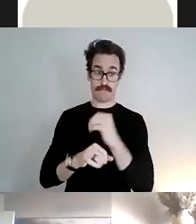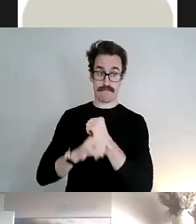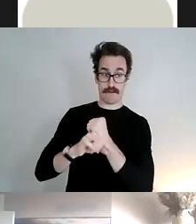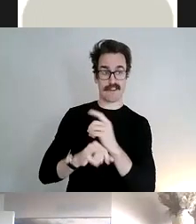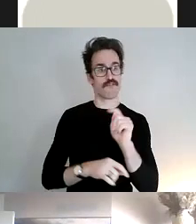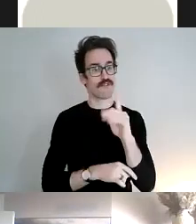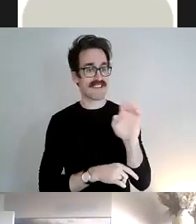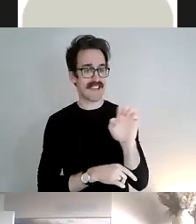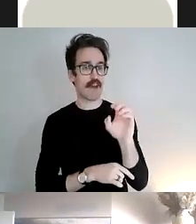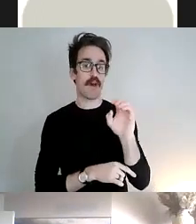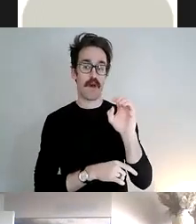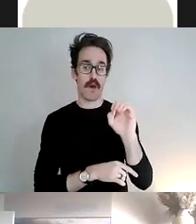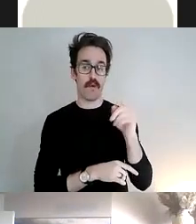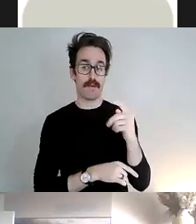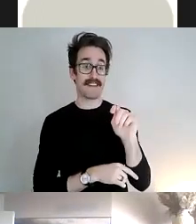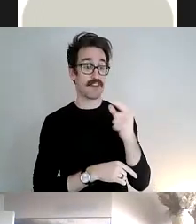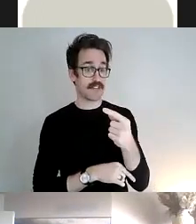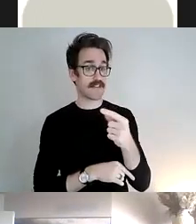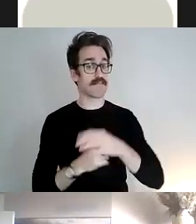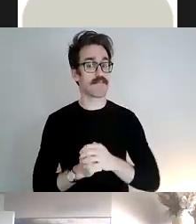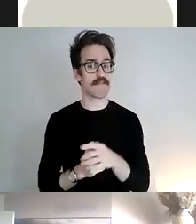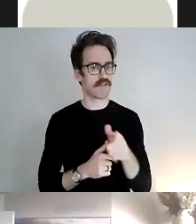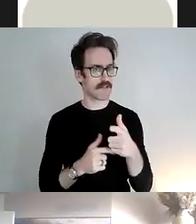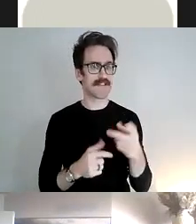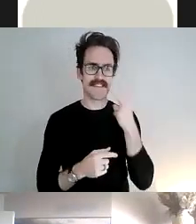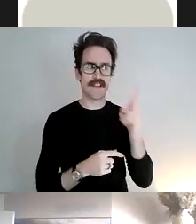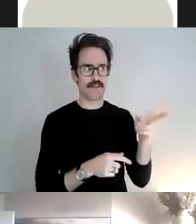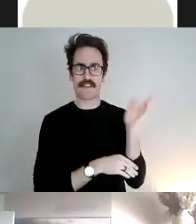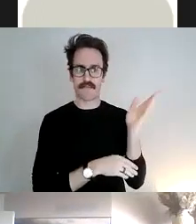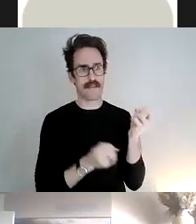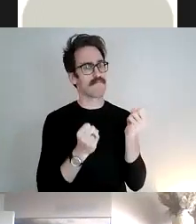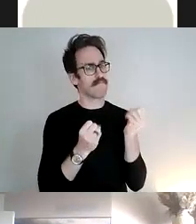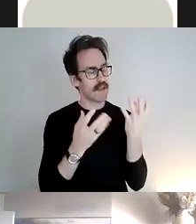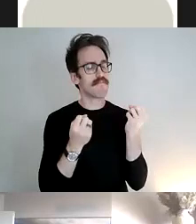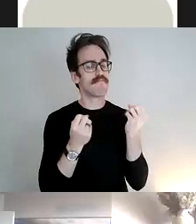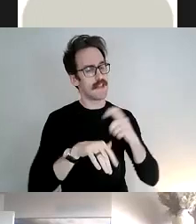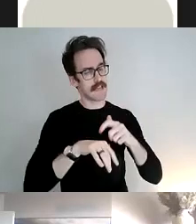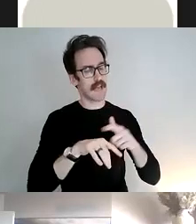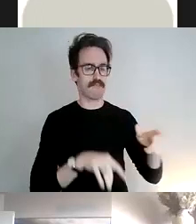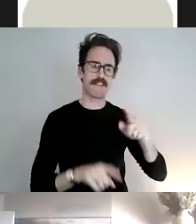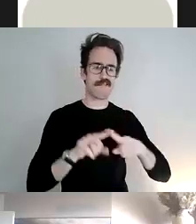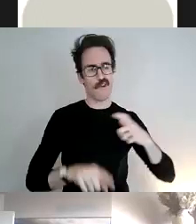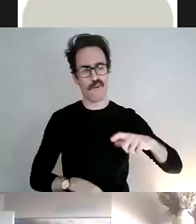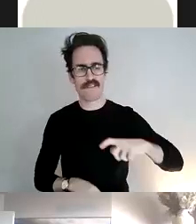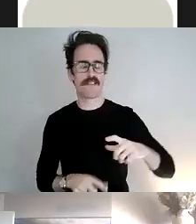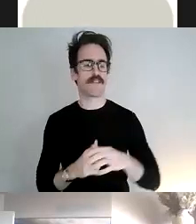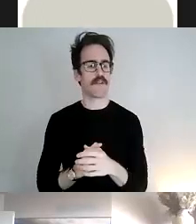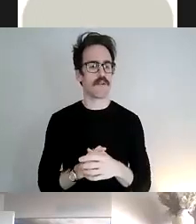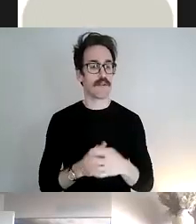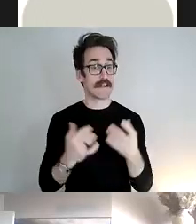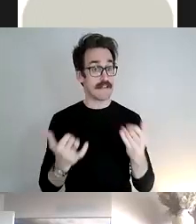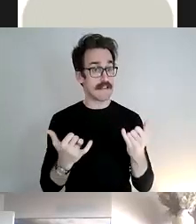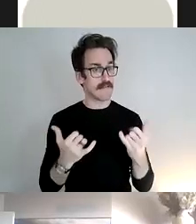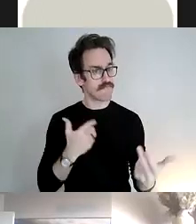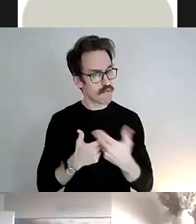many years, and we've done many presentations or conferences together. So Denise joined the Office of the Public Guardian